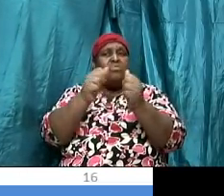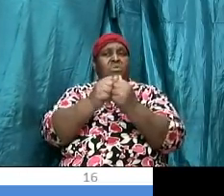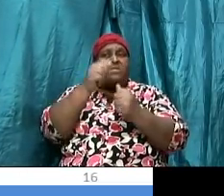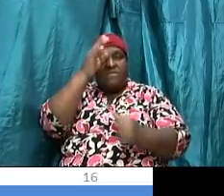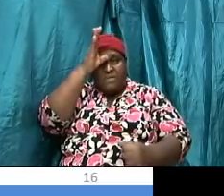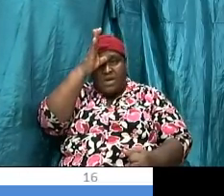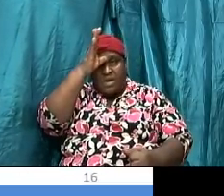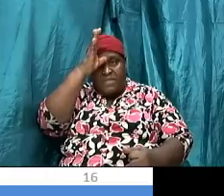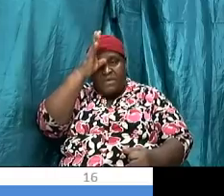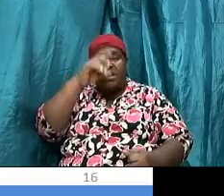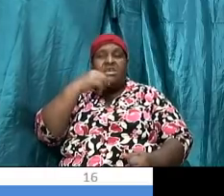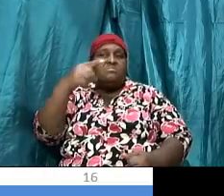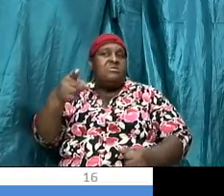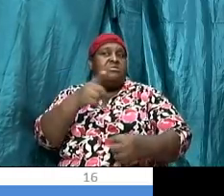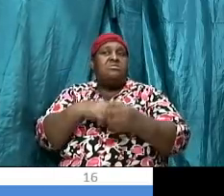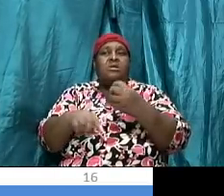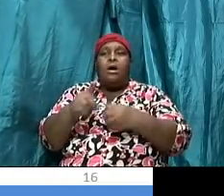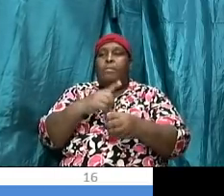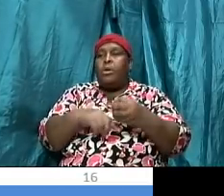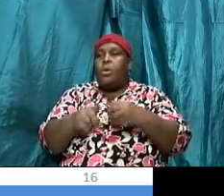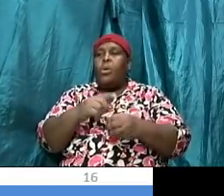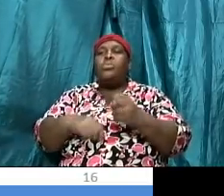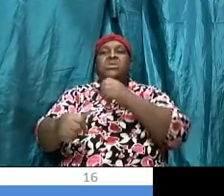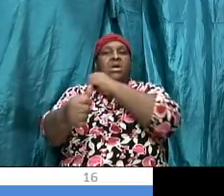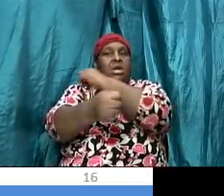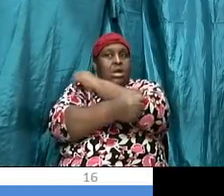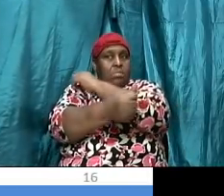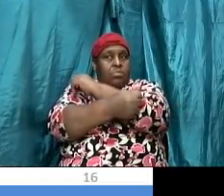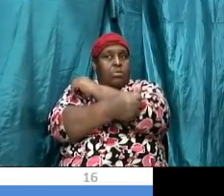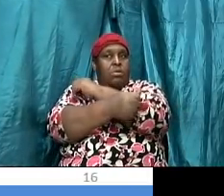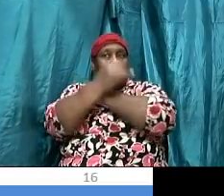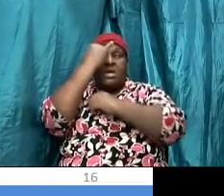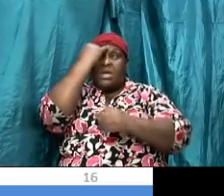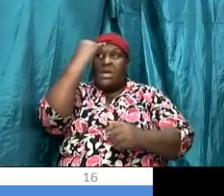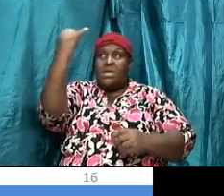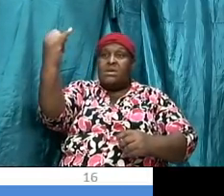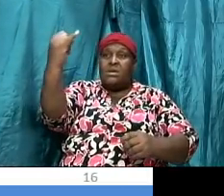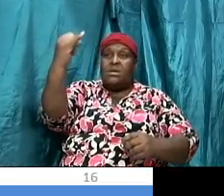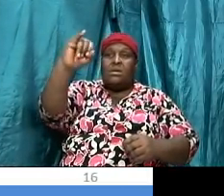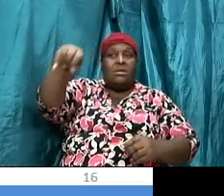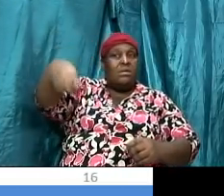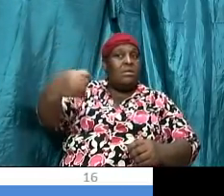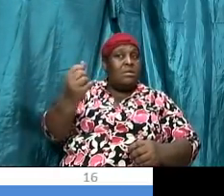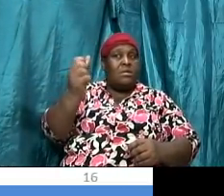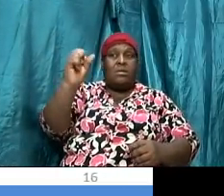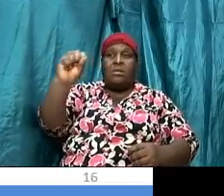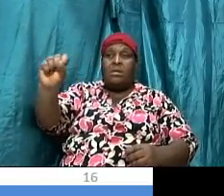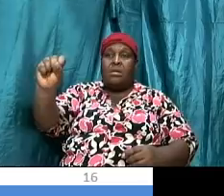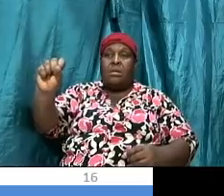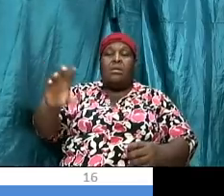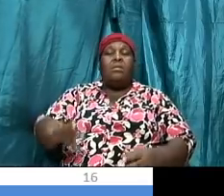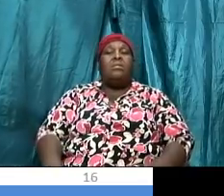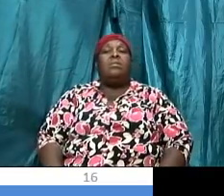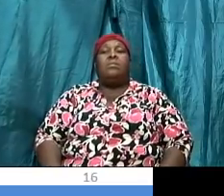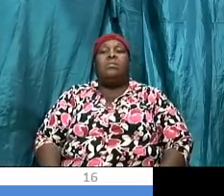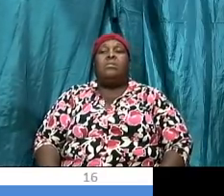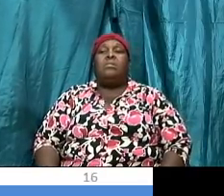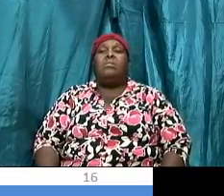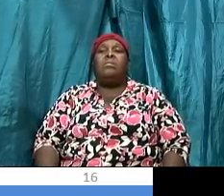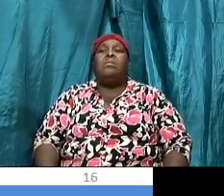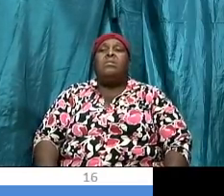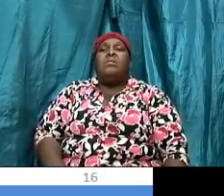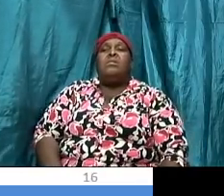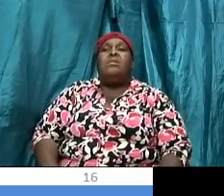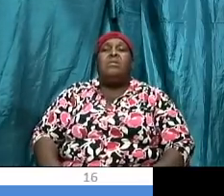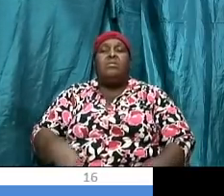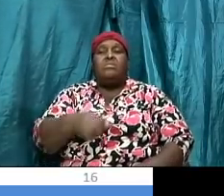practically talking about Abraham, Isaac, and Jacob. So the Lord made not this